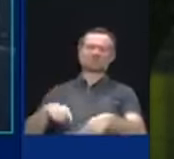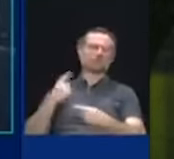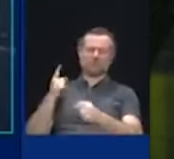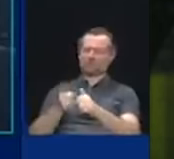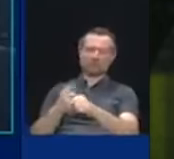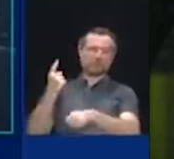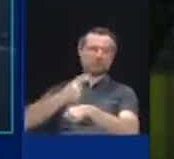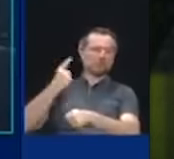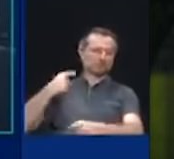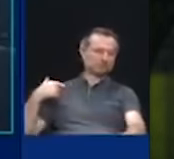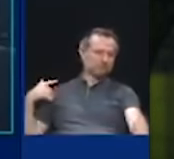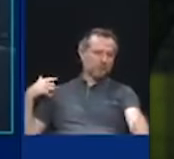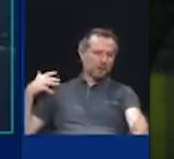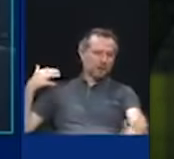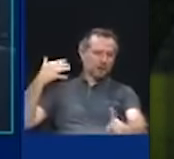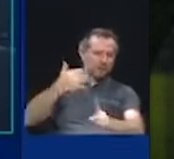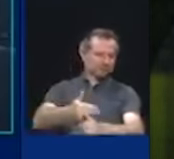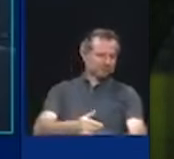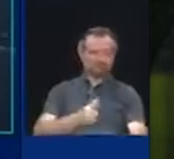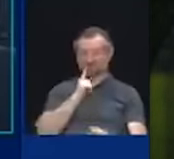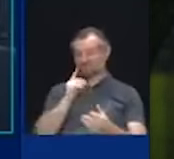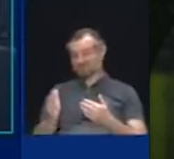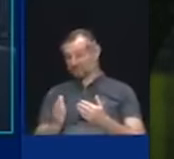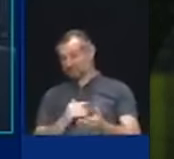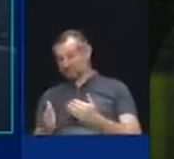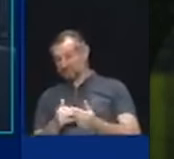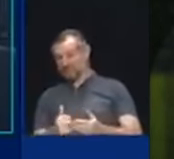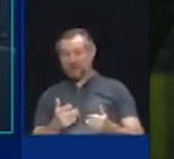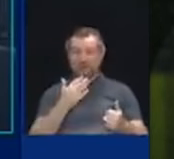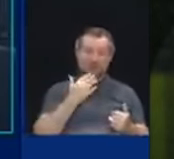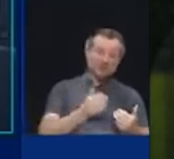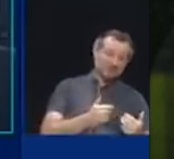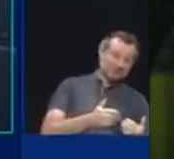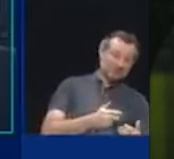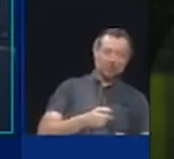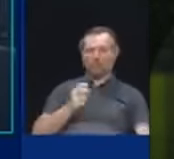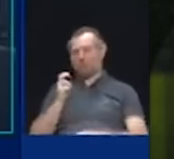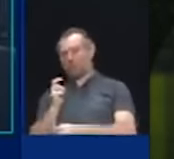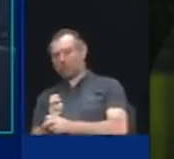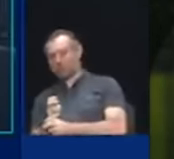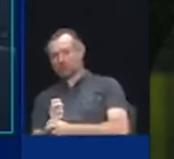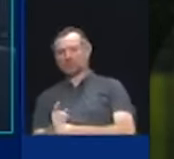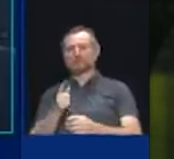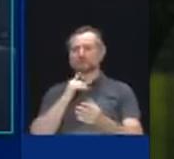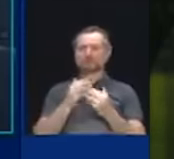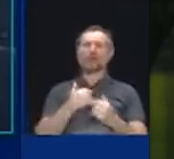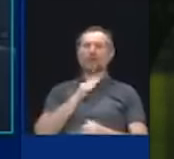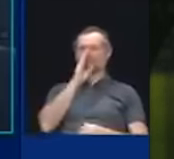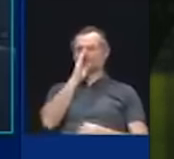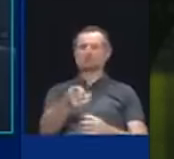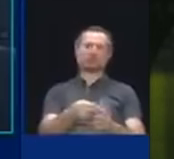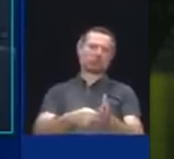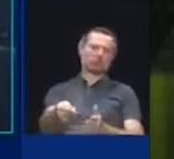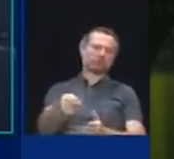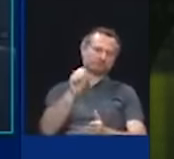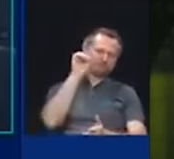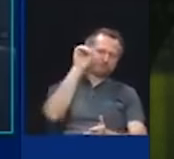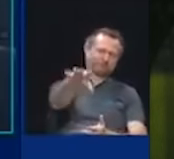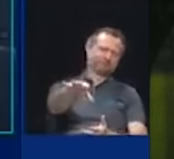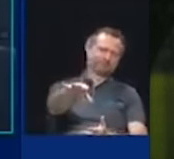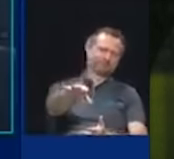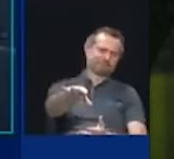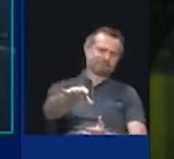were easy, whether they were hard, I told you the truth. No, you didn't. While a lot of people were